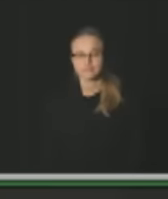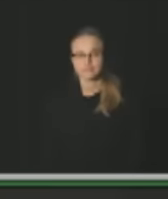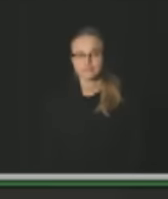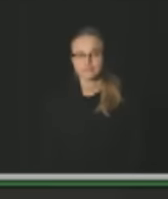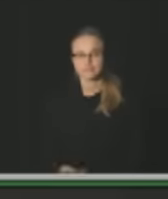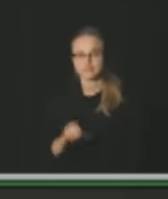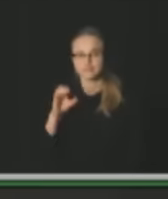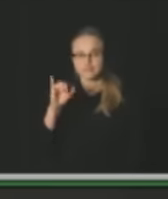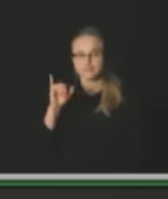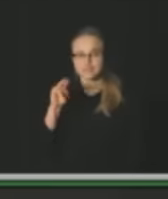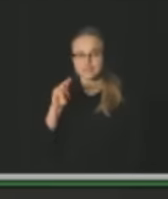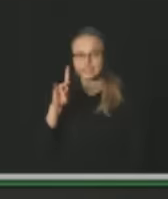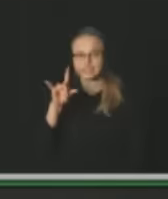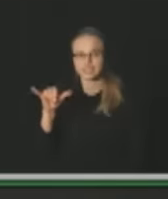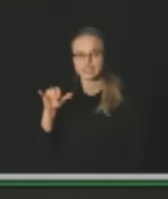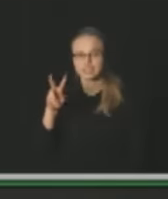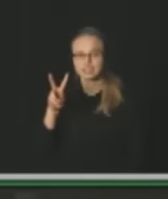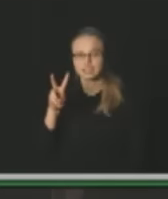Cindy Viveros.